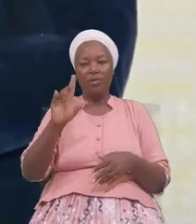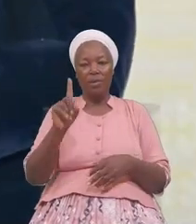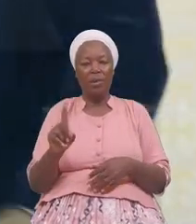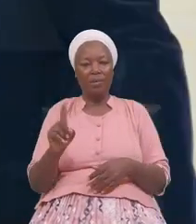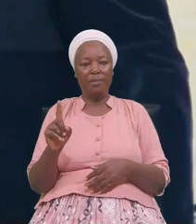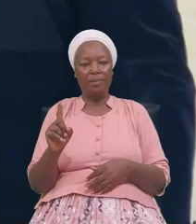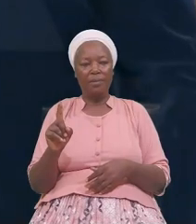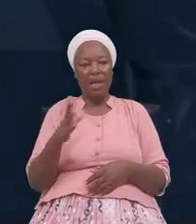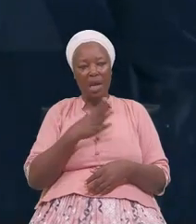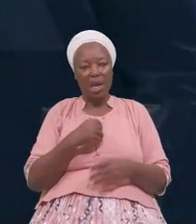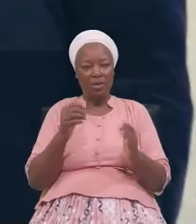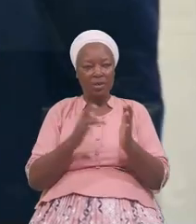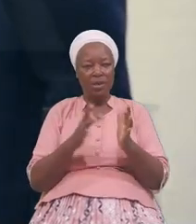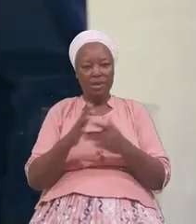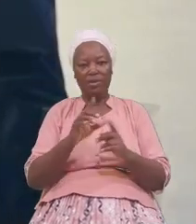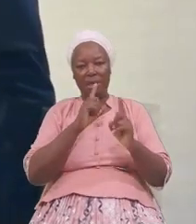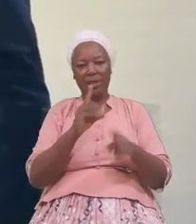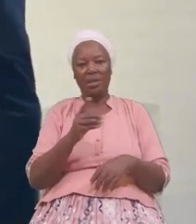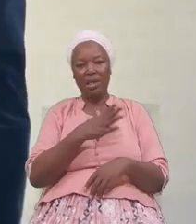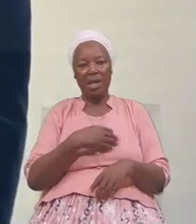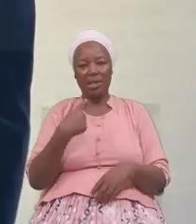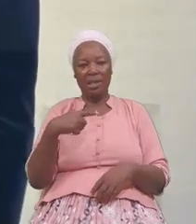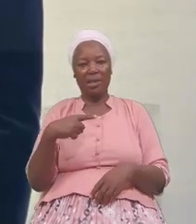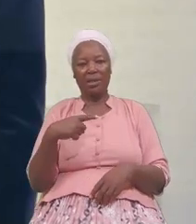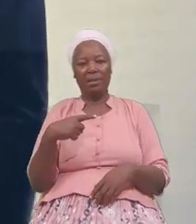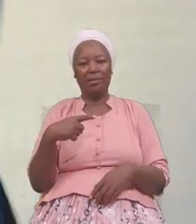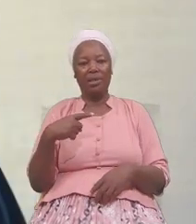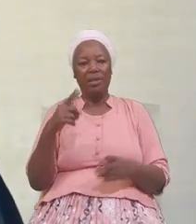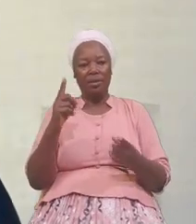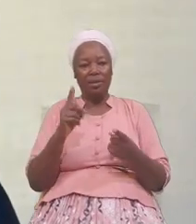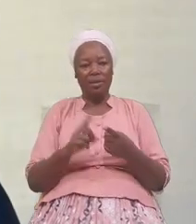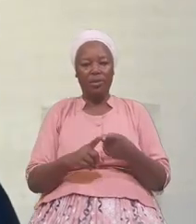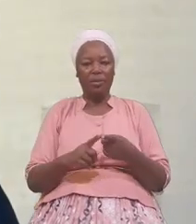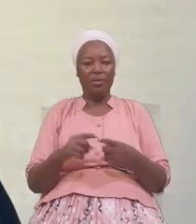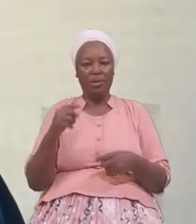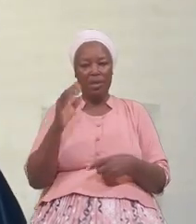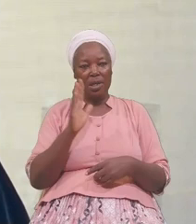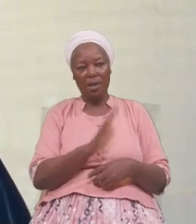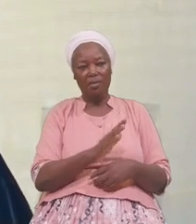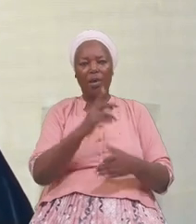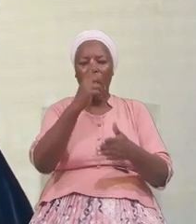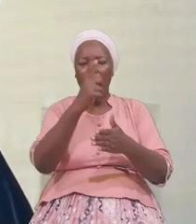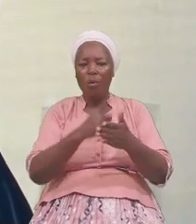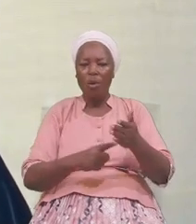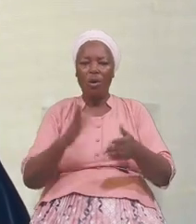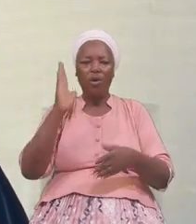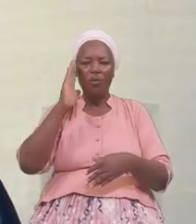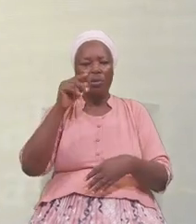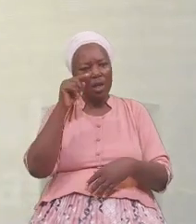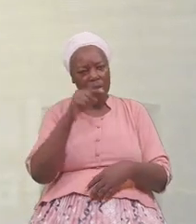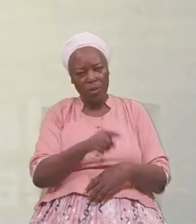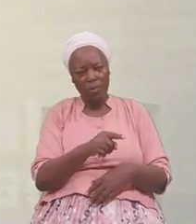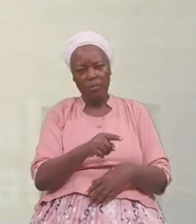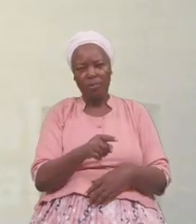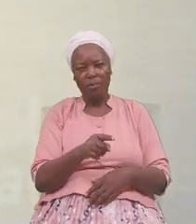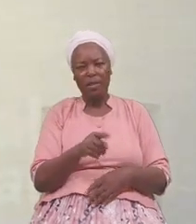51. And Jesus answered and said, what wilt thou that